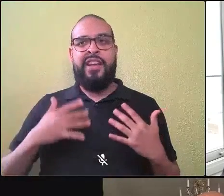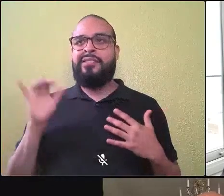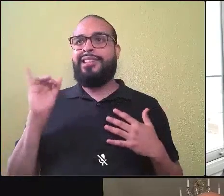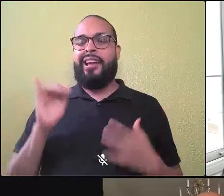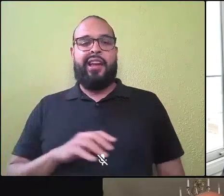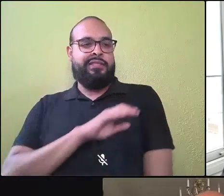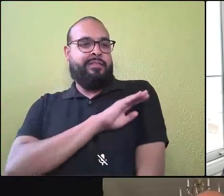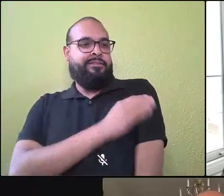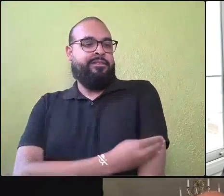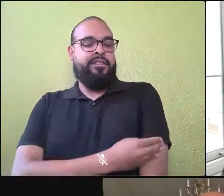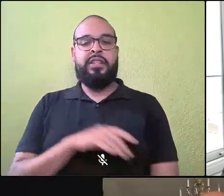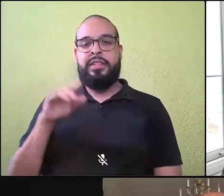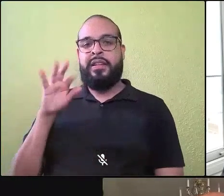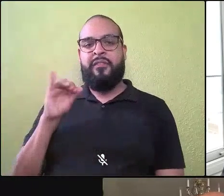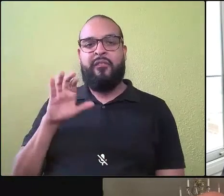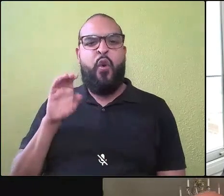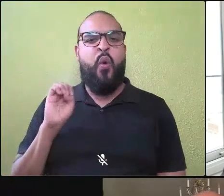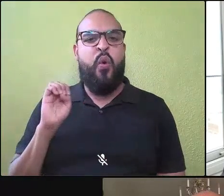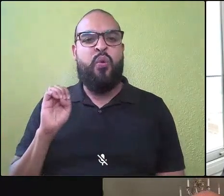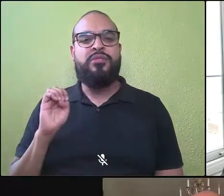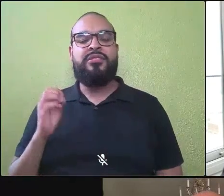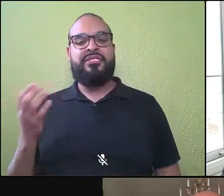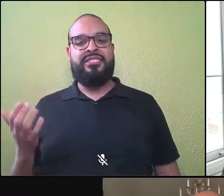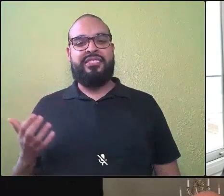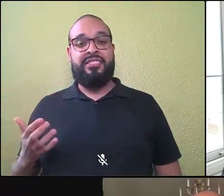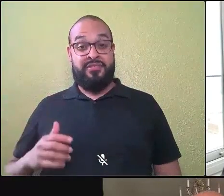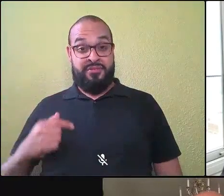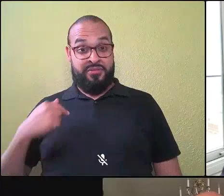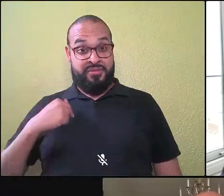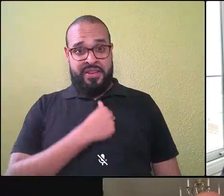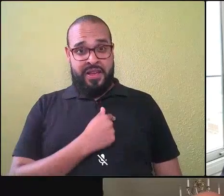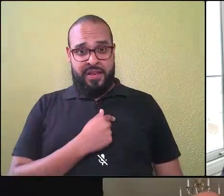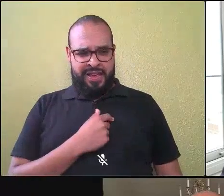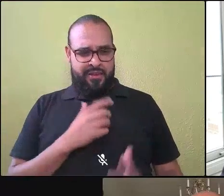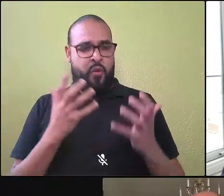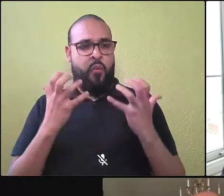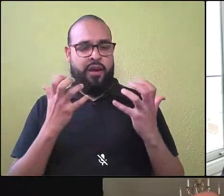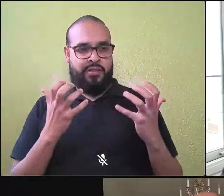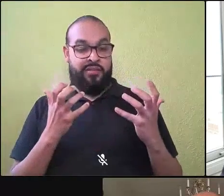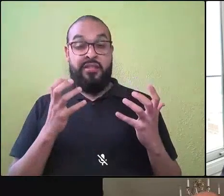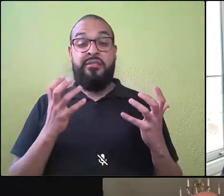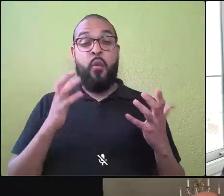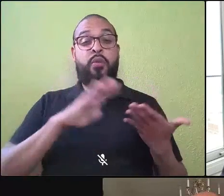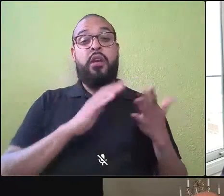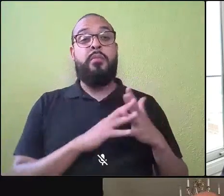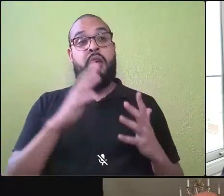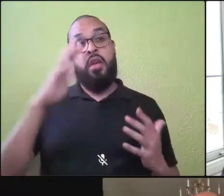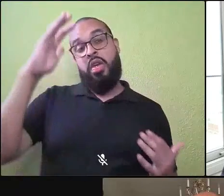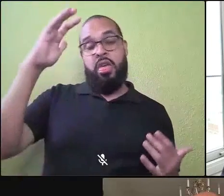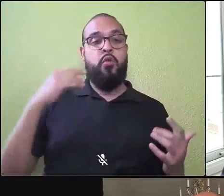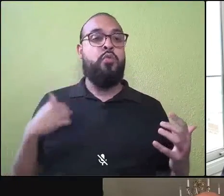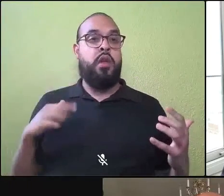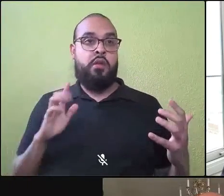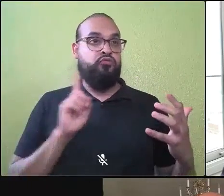to bring balance to the community, which means that we're not necessarily trying to solve the problem. We're just bringing balance to it, which also means if you watch Star Wars